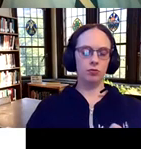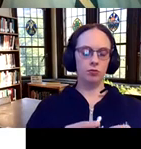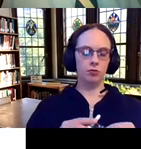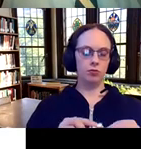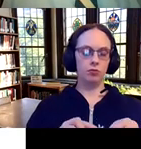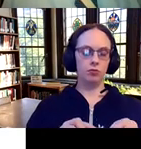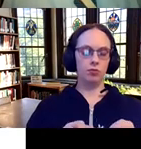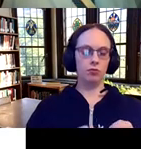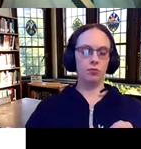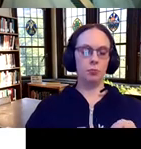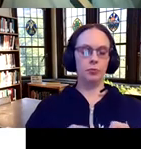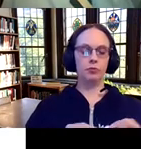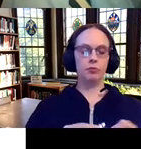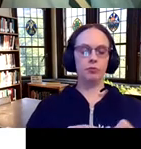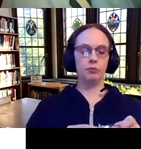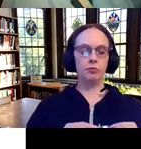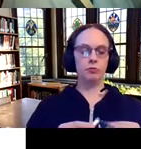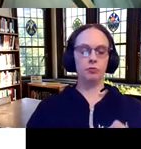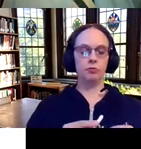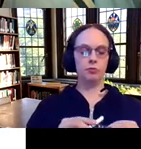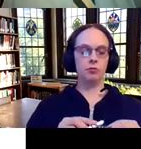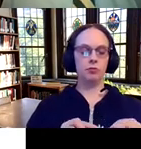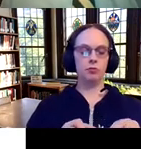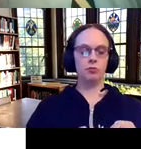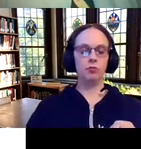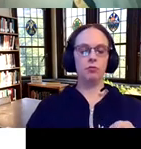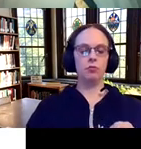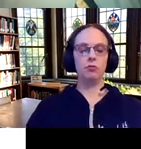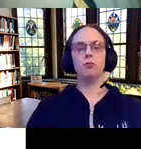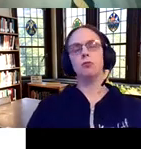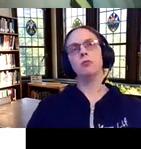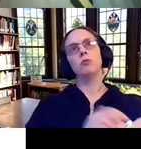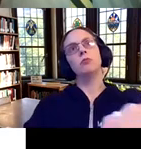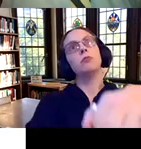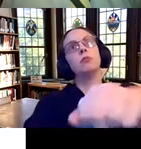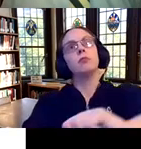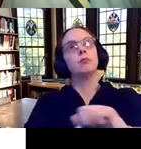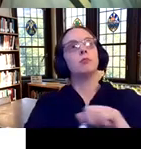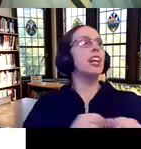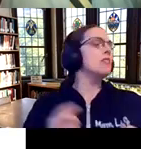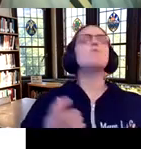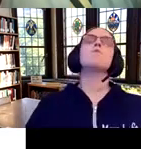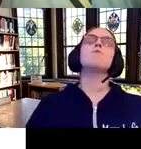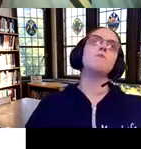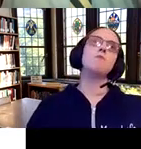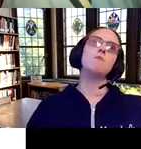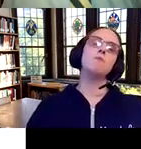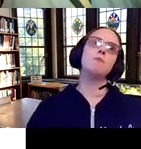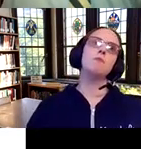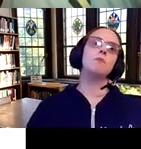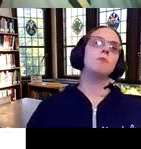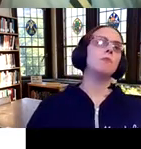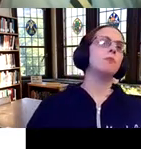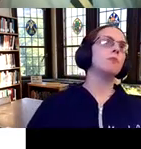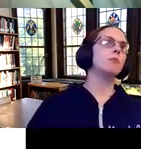Unfortunately, they hadn't consulted with the taxpayers about raising this money. And especially to those out in